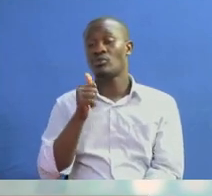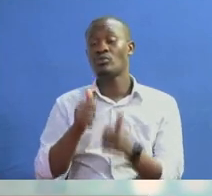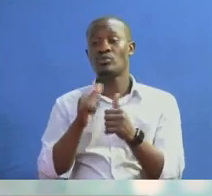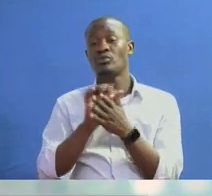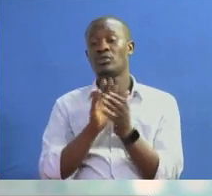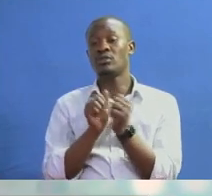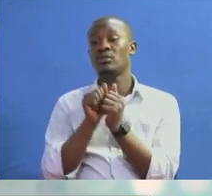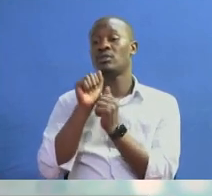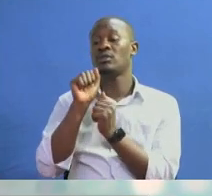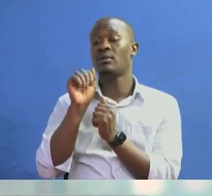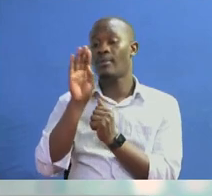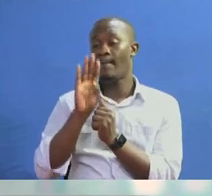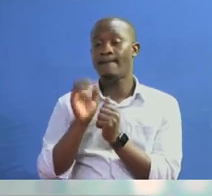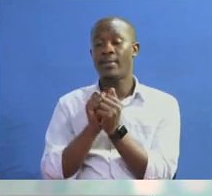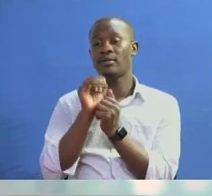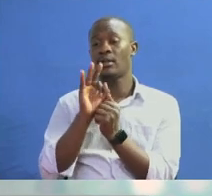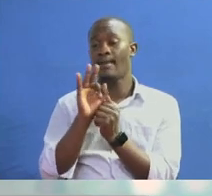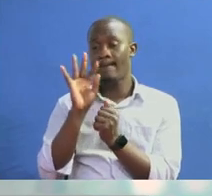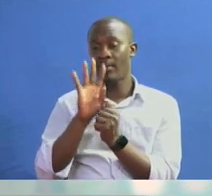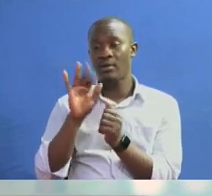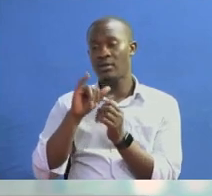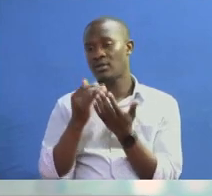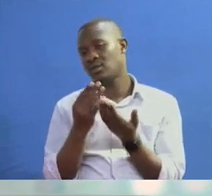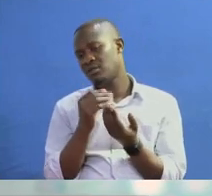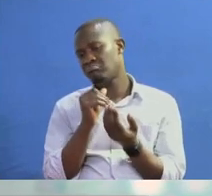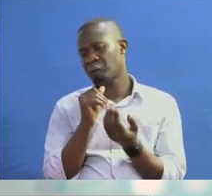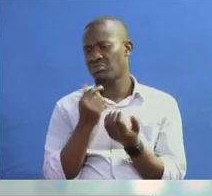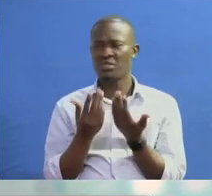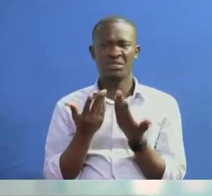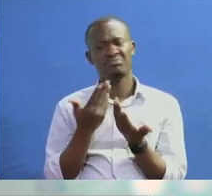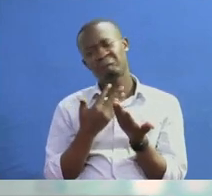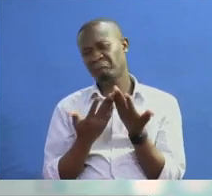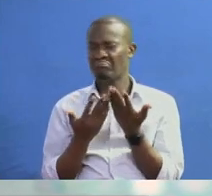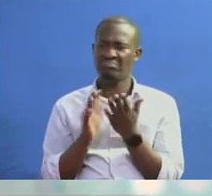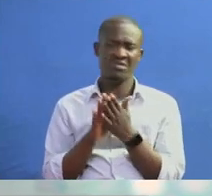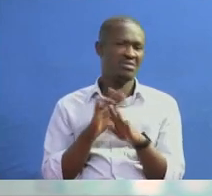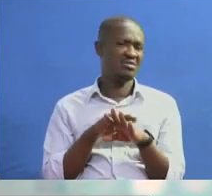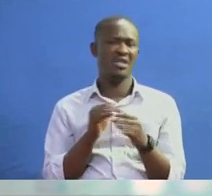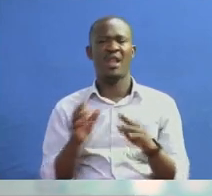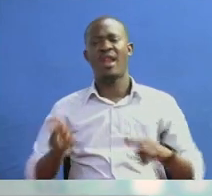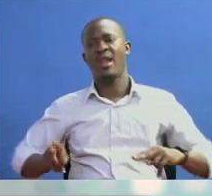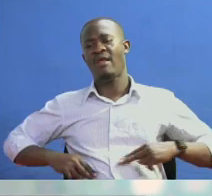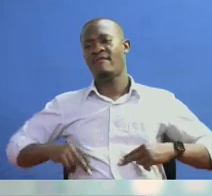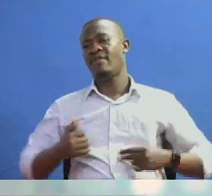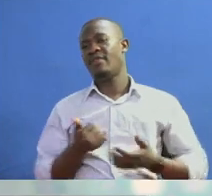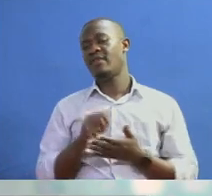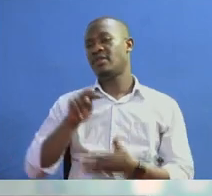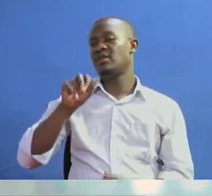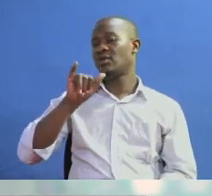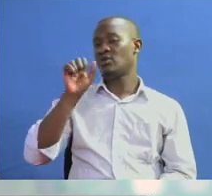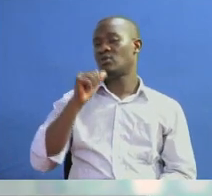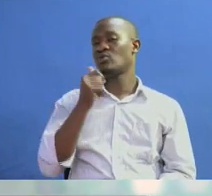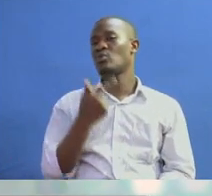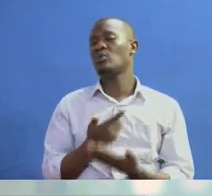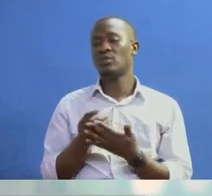13 billion, is a bit not realistic to me, because as we speak, NYS just trains the youth,